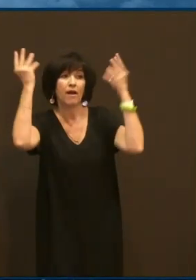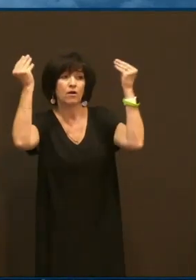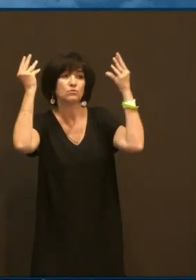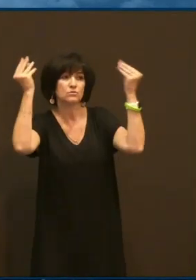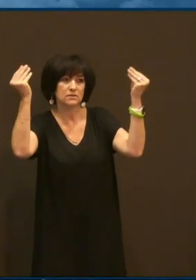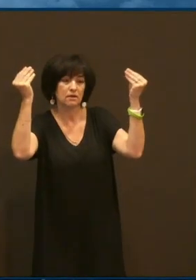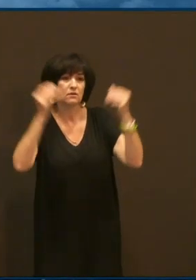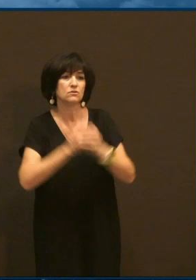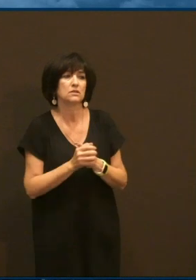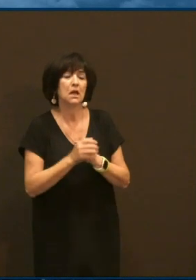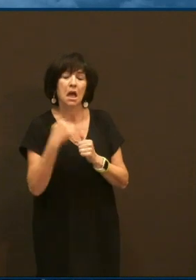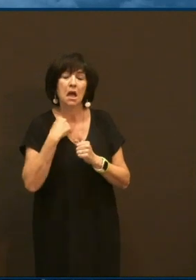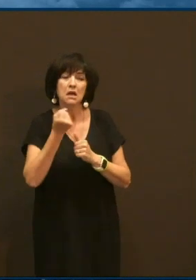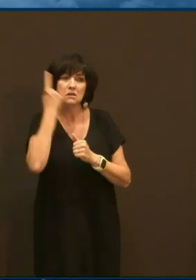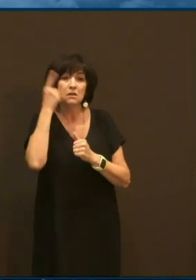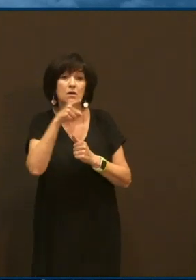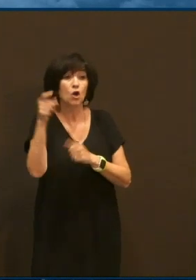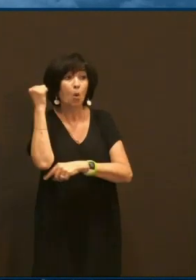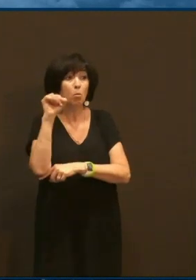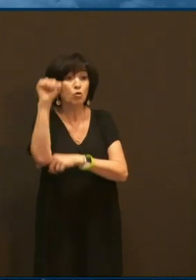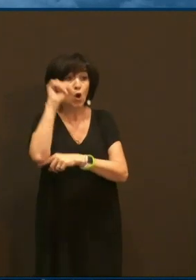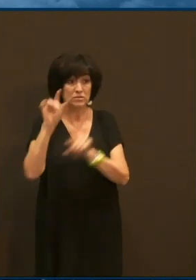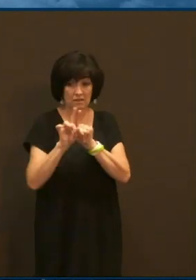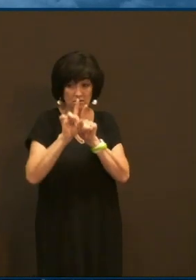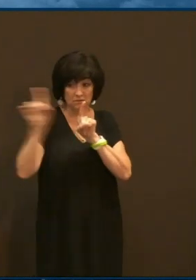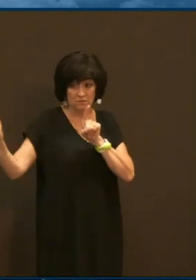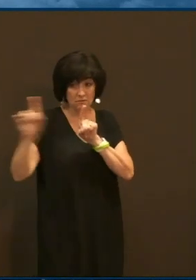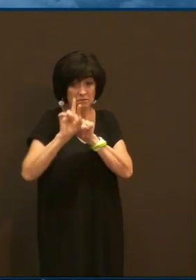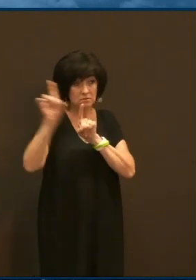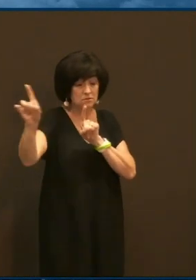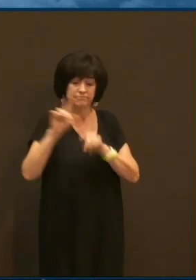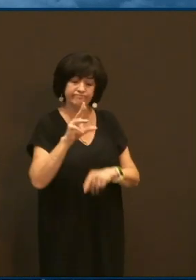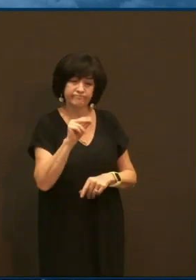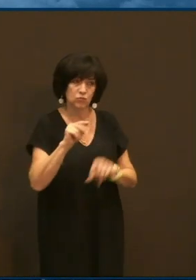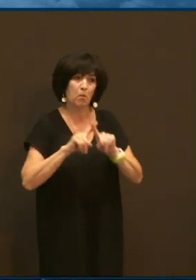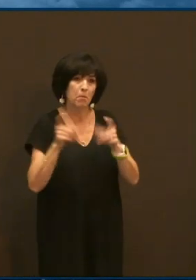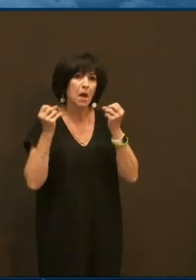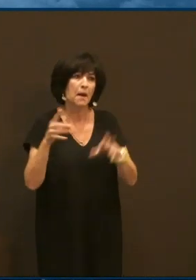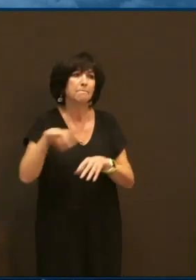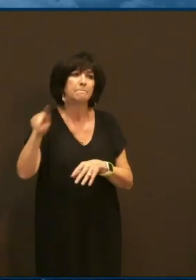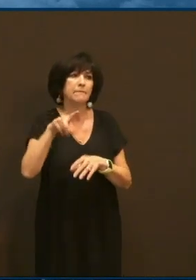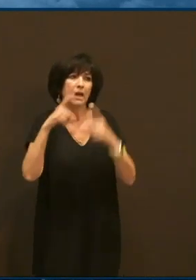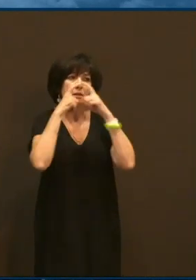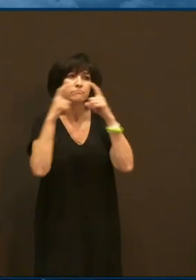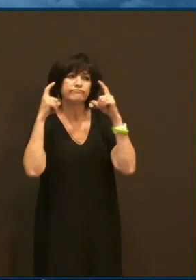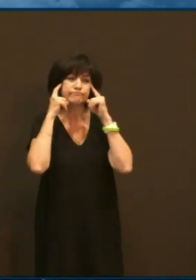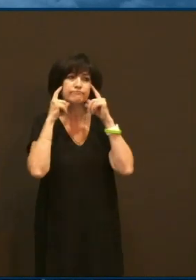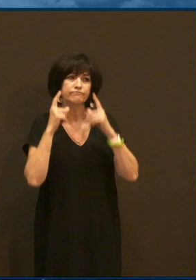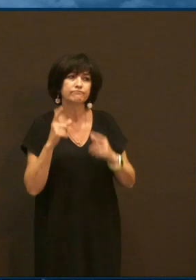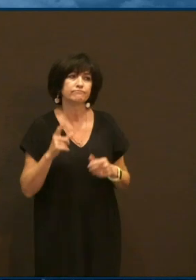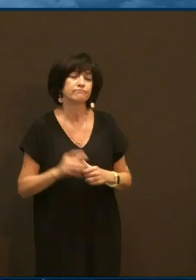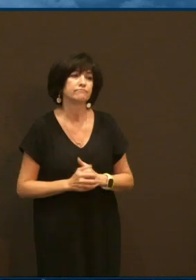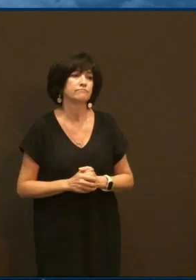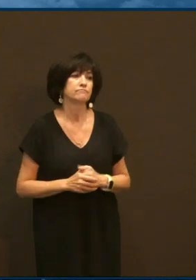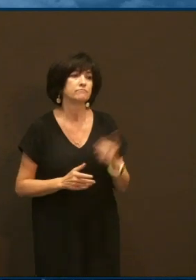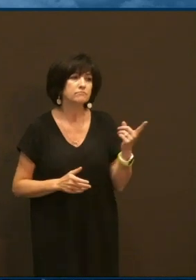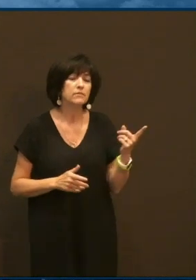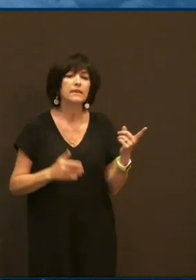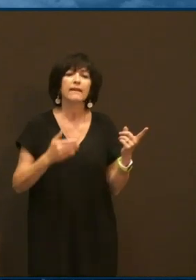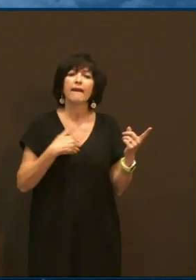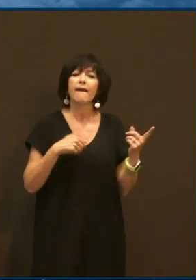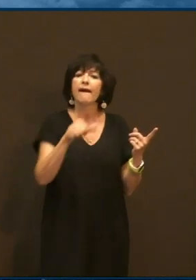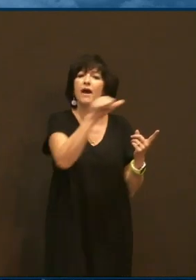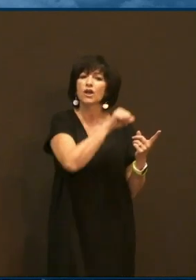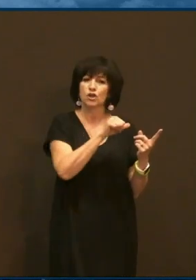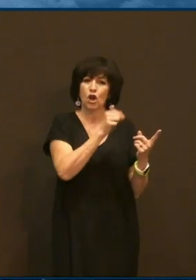social distancing, but on mask wearing, there was a lot of mask wearing. And then we had several questions about the Senior Week teens